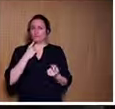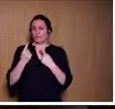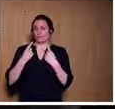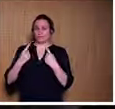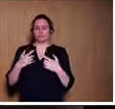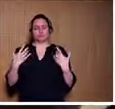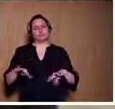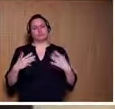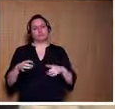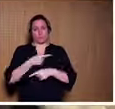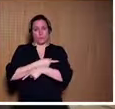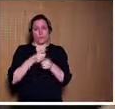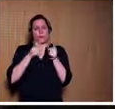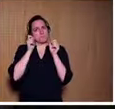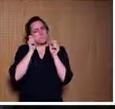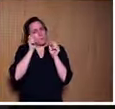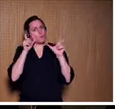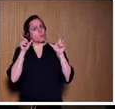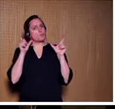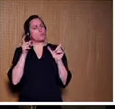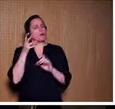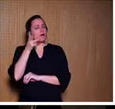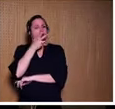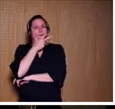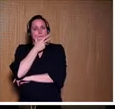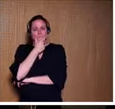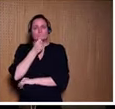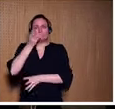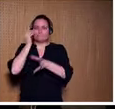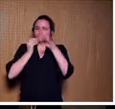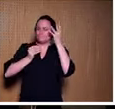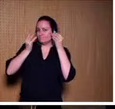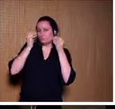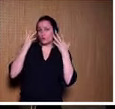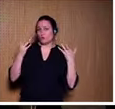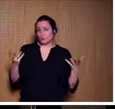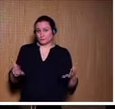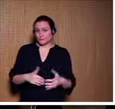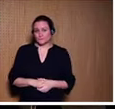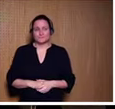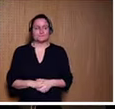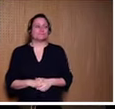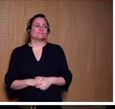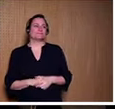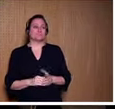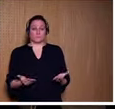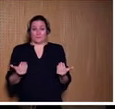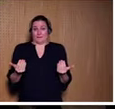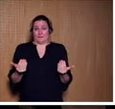really enlightening for all of us. While the colleagues are setting the